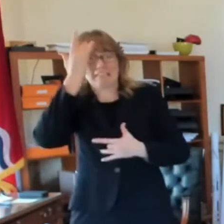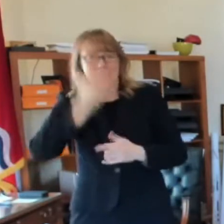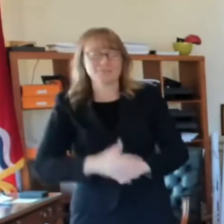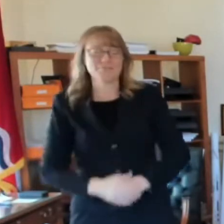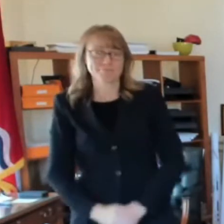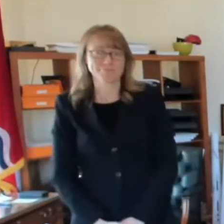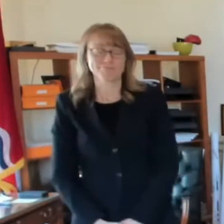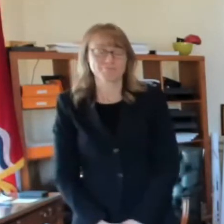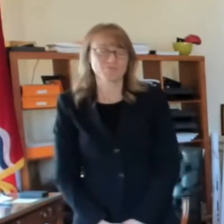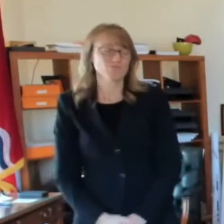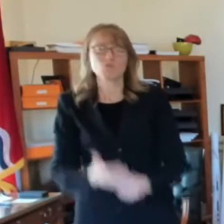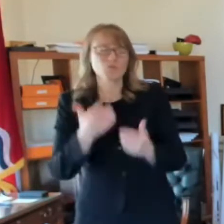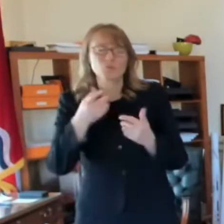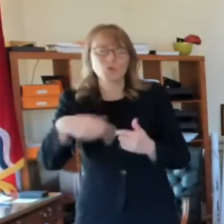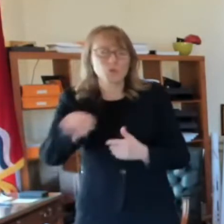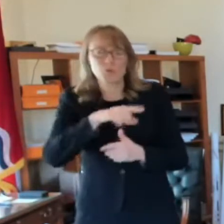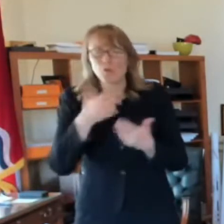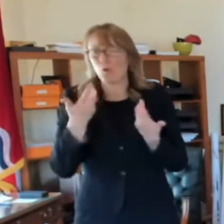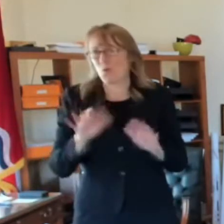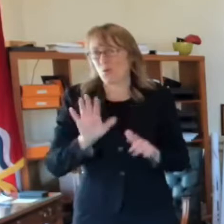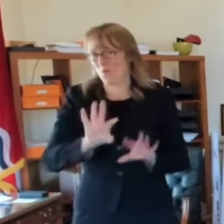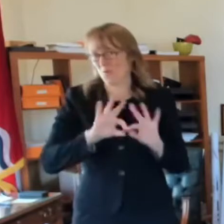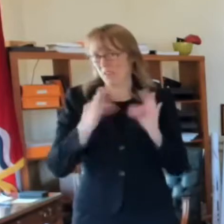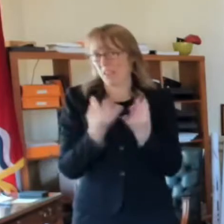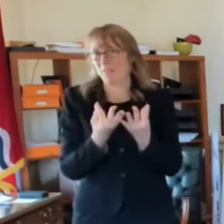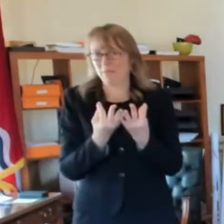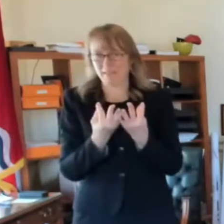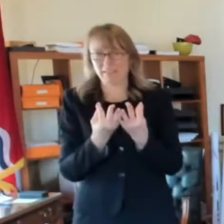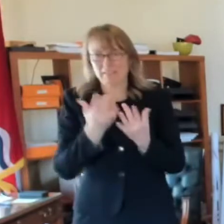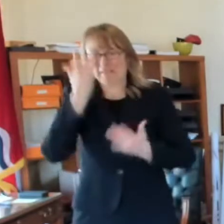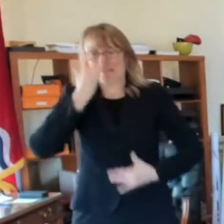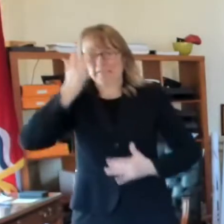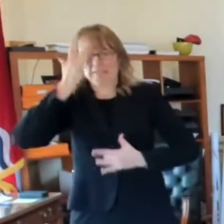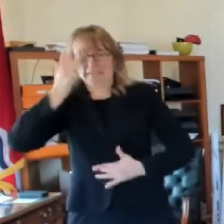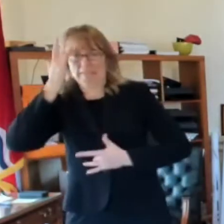COVID positive. You don't want that. We don't want that either.